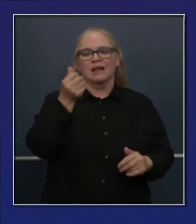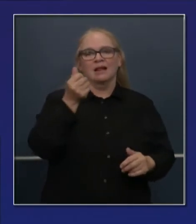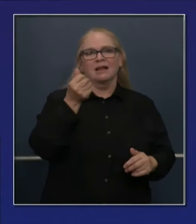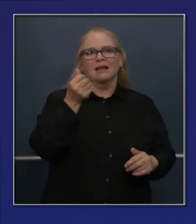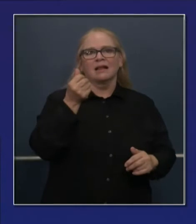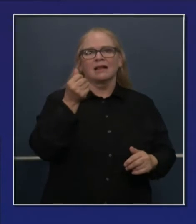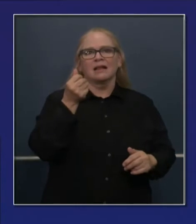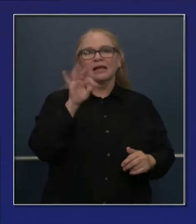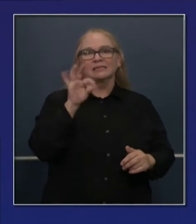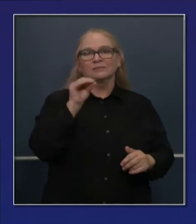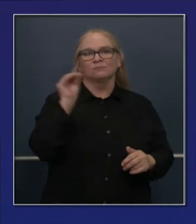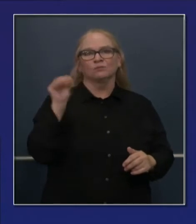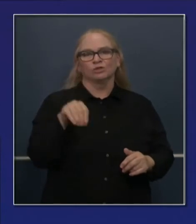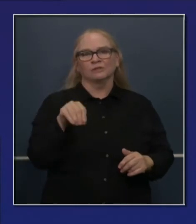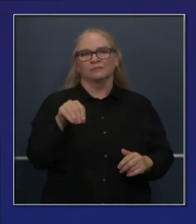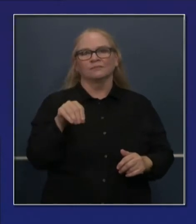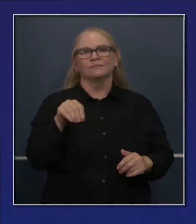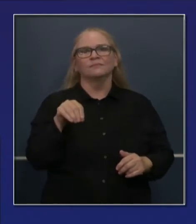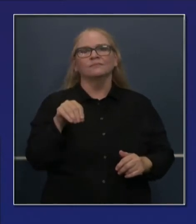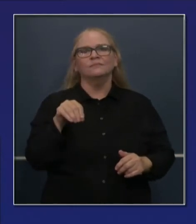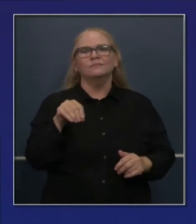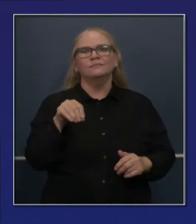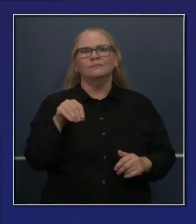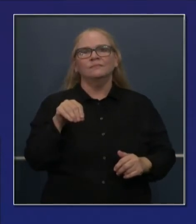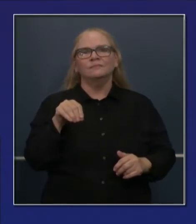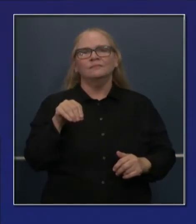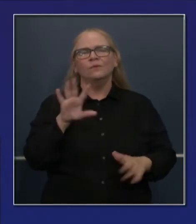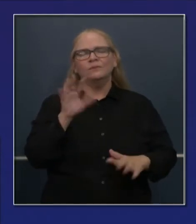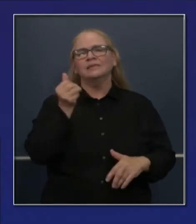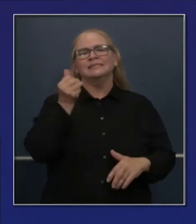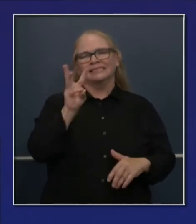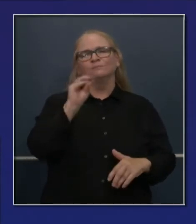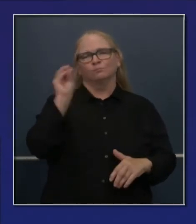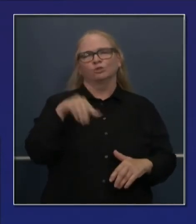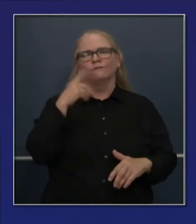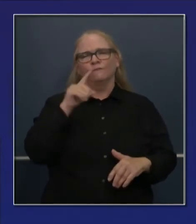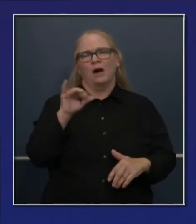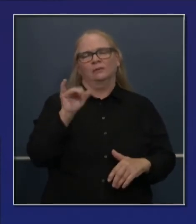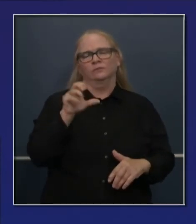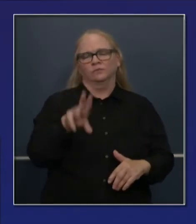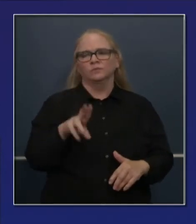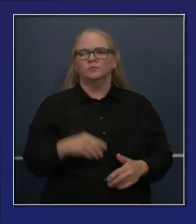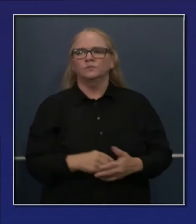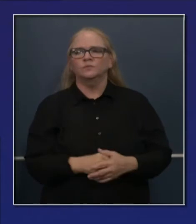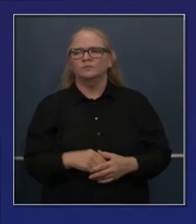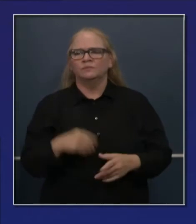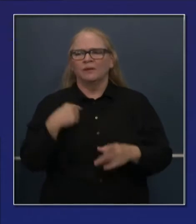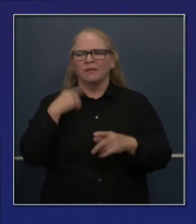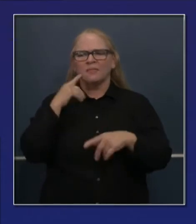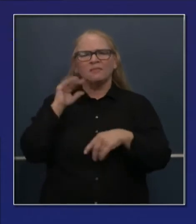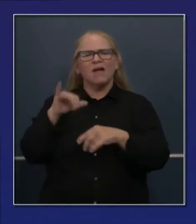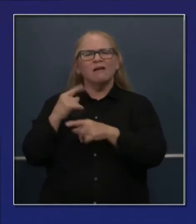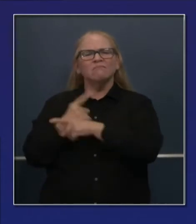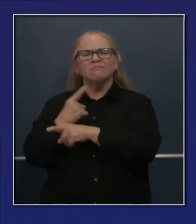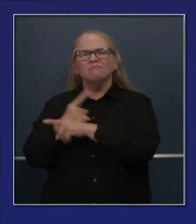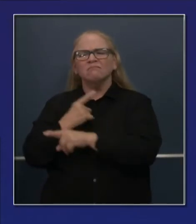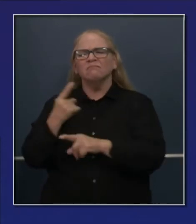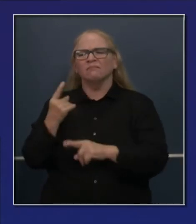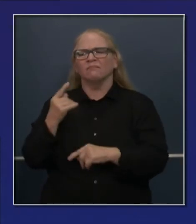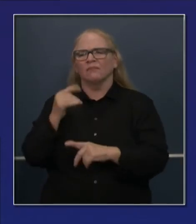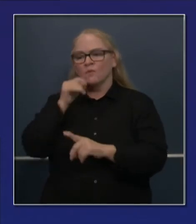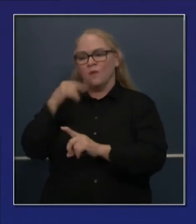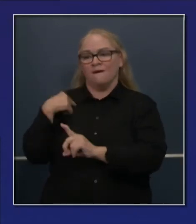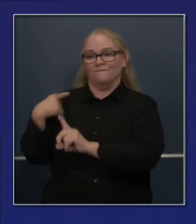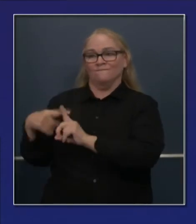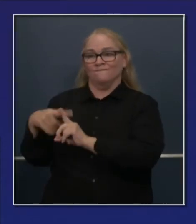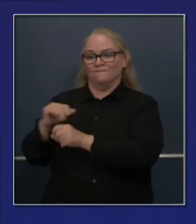19% of our ICU admissions are represented with COVID-positive patients in our ICU healthcare capacity.